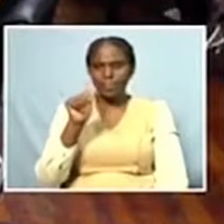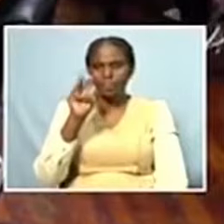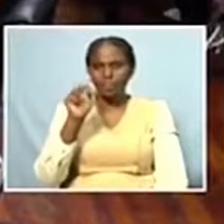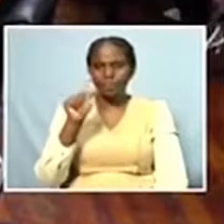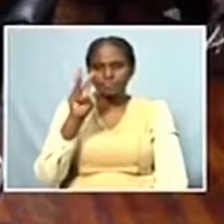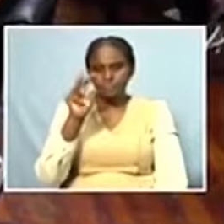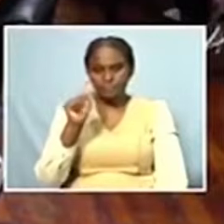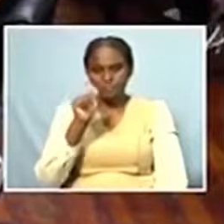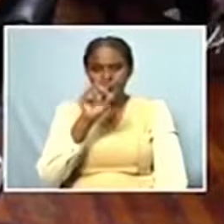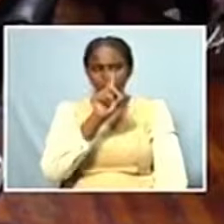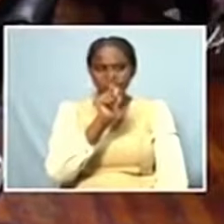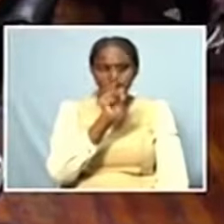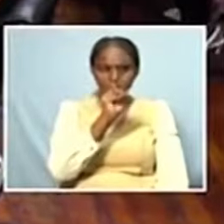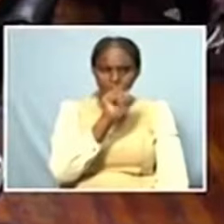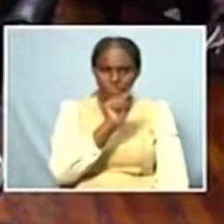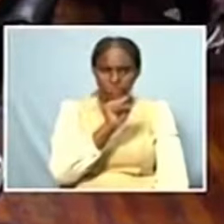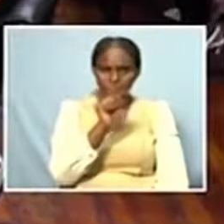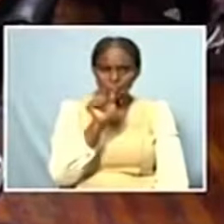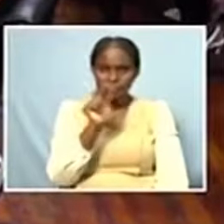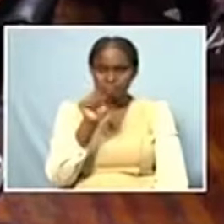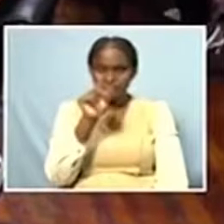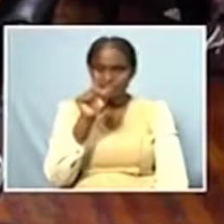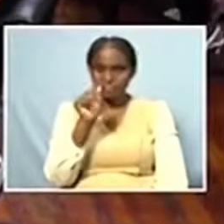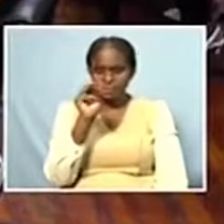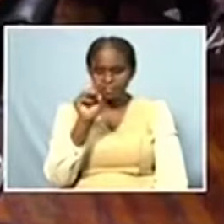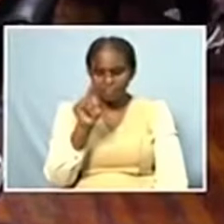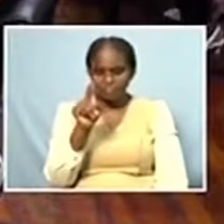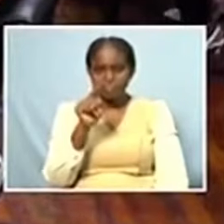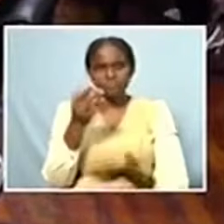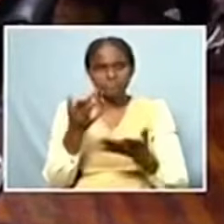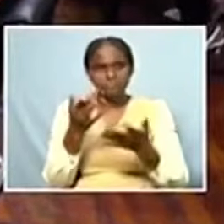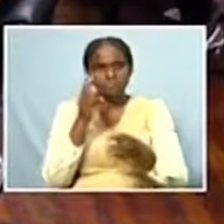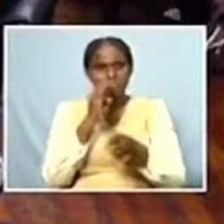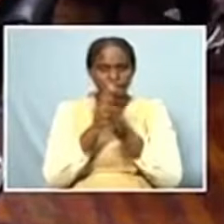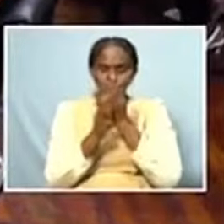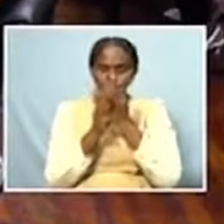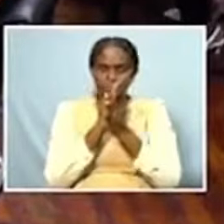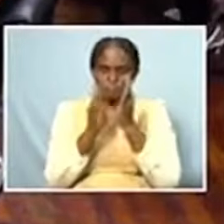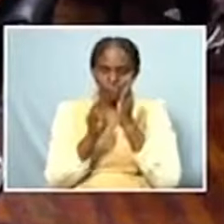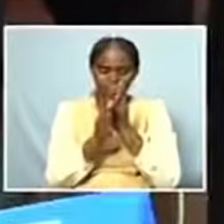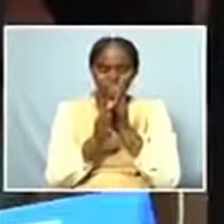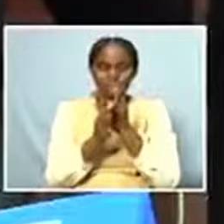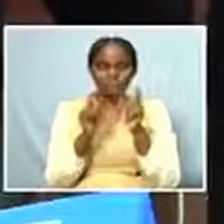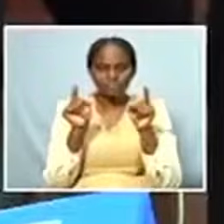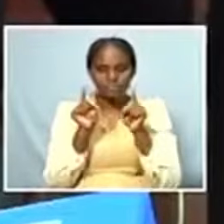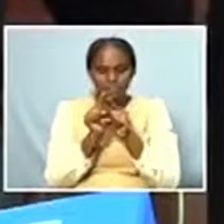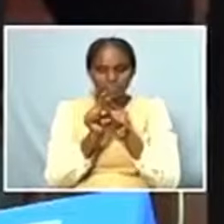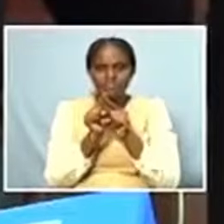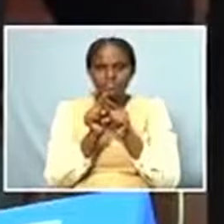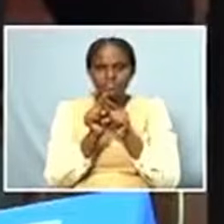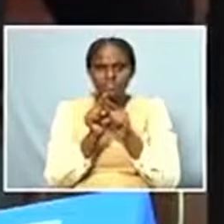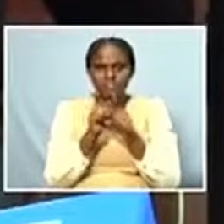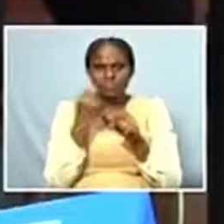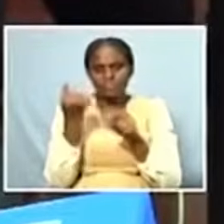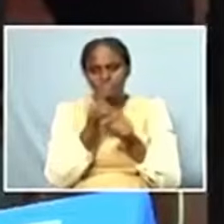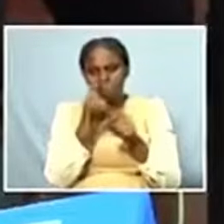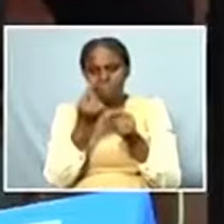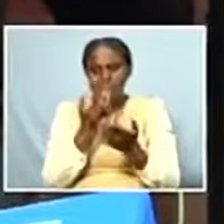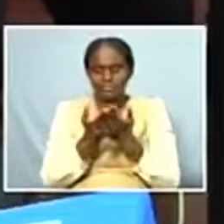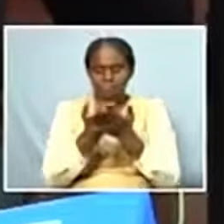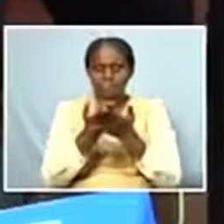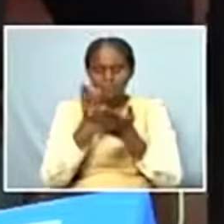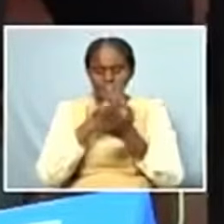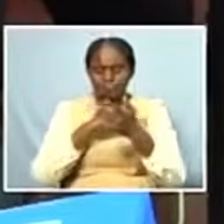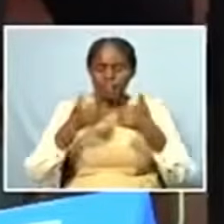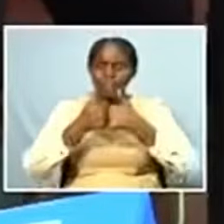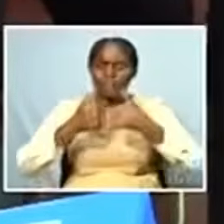Dam, done by Sebo Construction, it was submitted